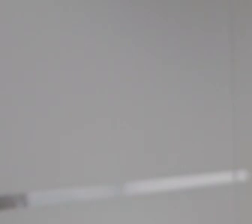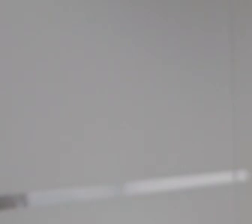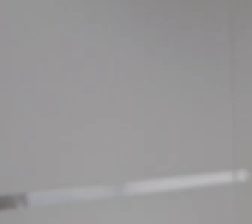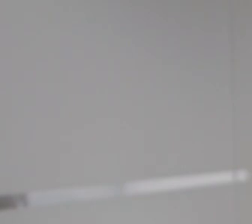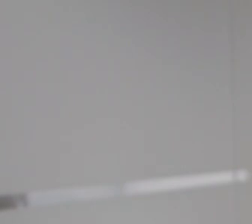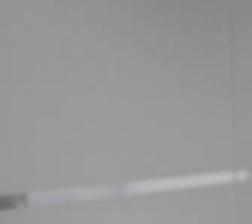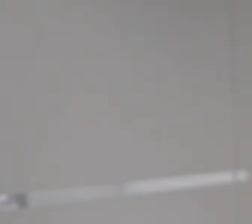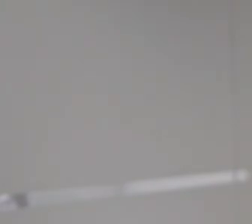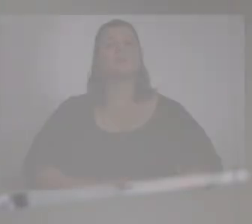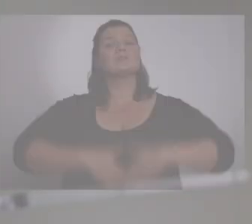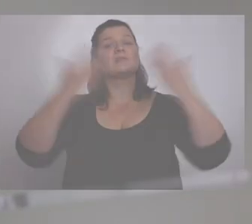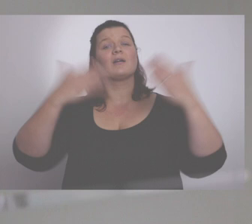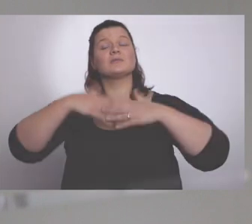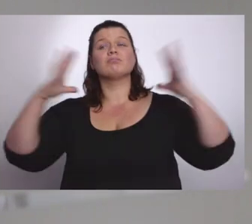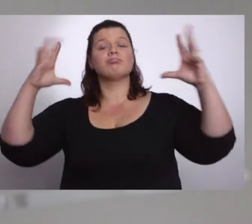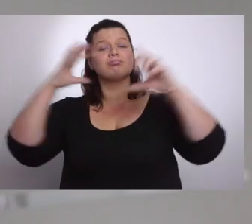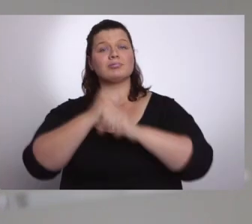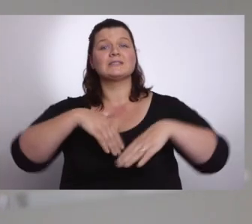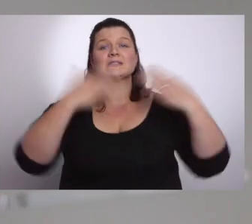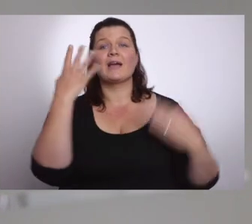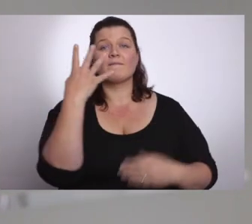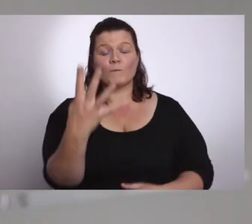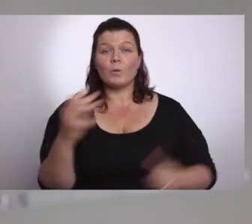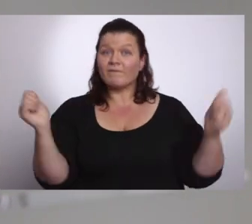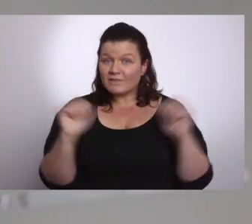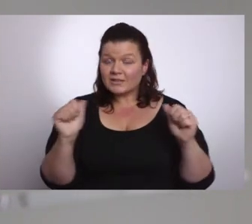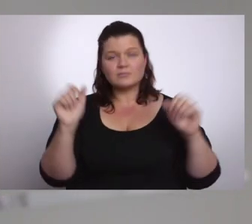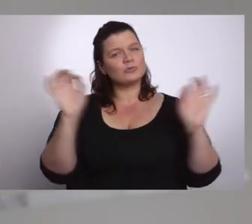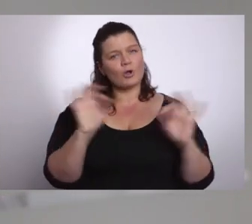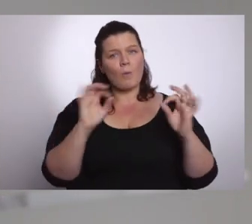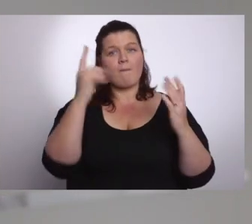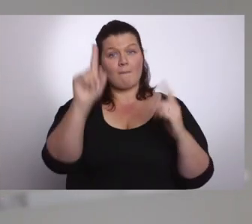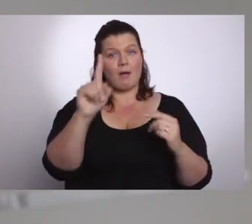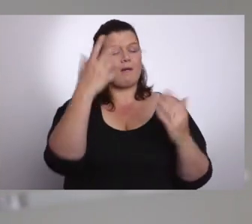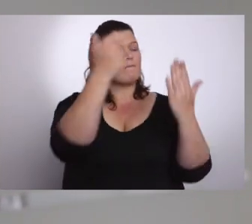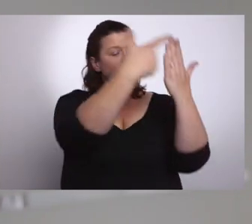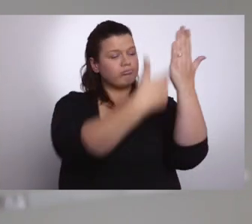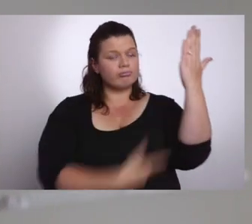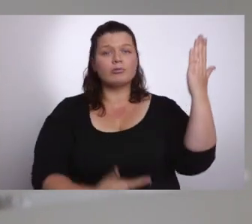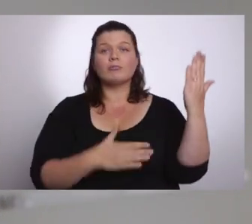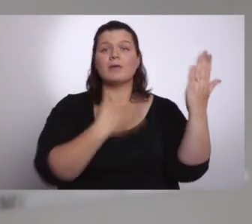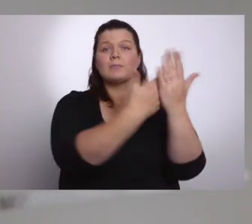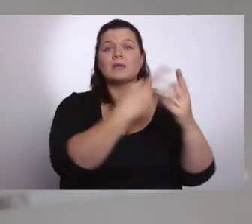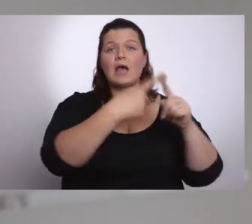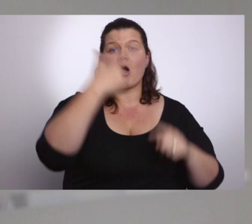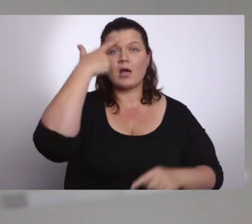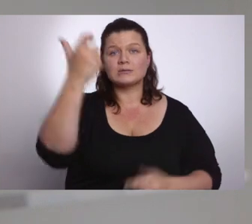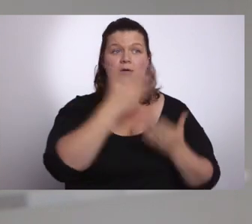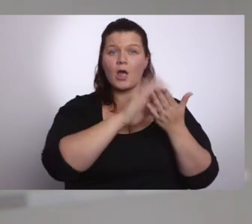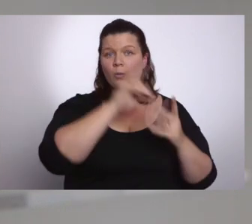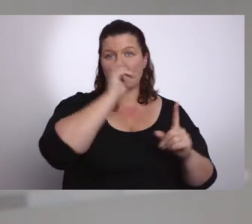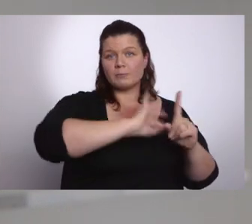end of day four and we haven't quite got to the end of the process so we have come up with a whole lot of recommendations and